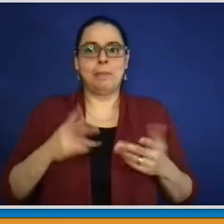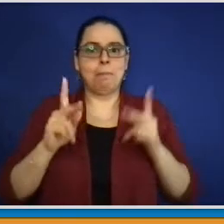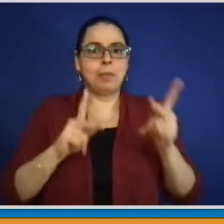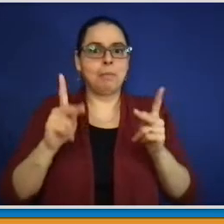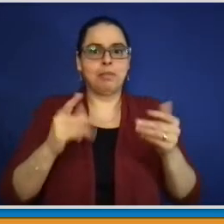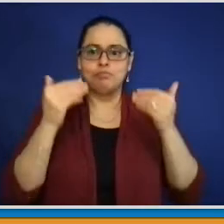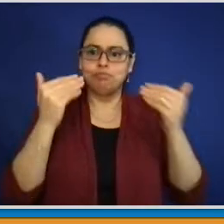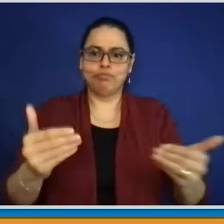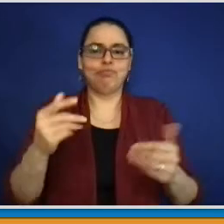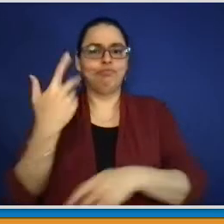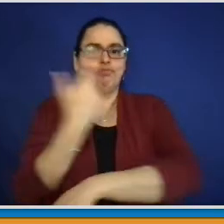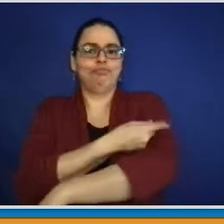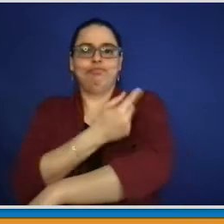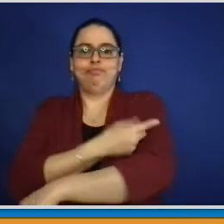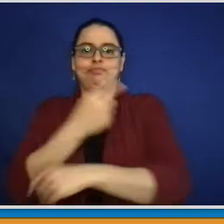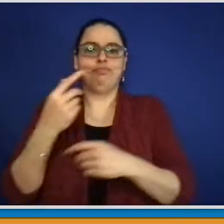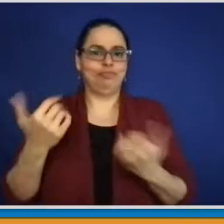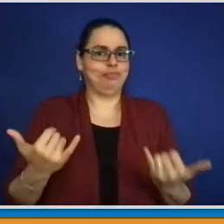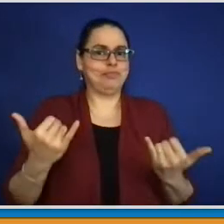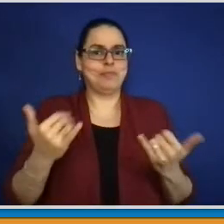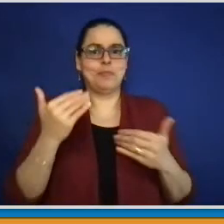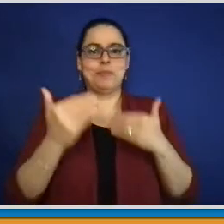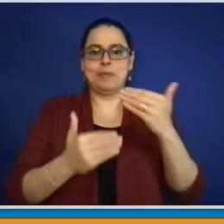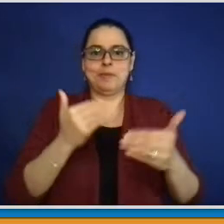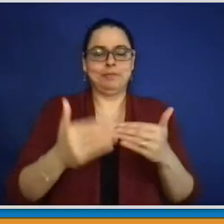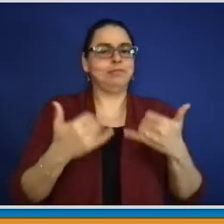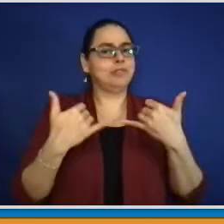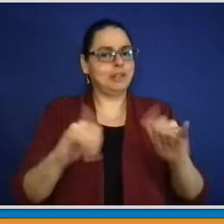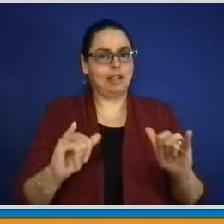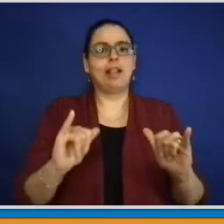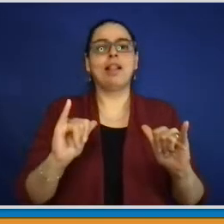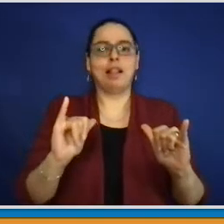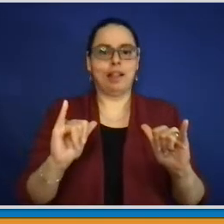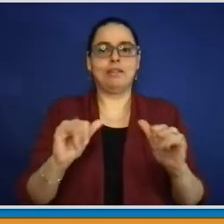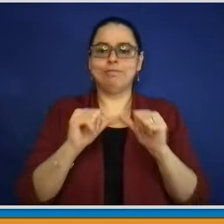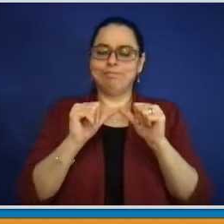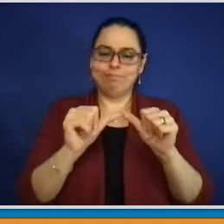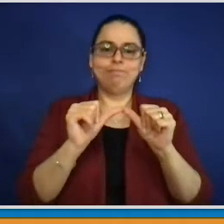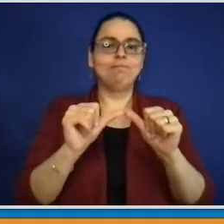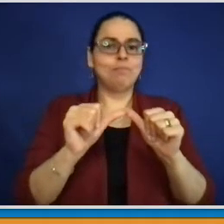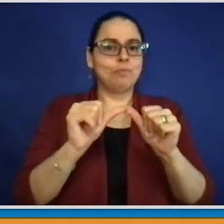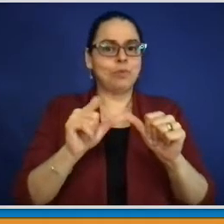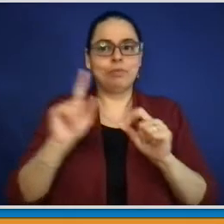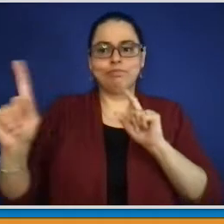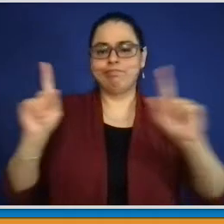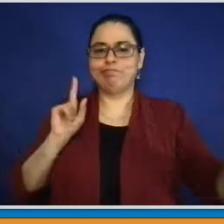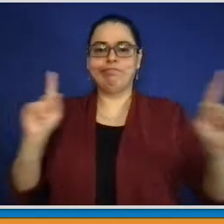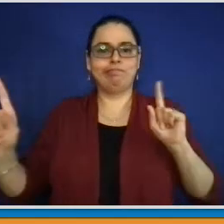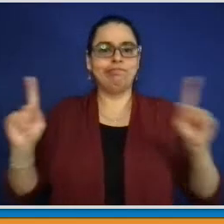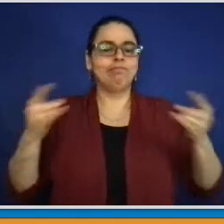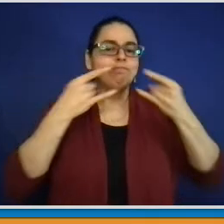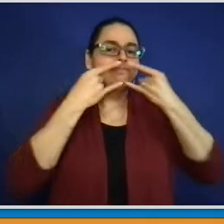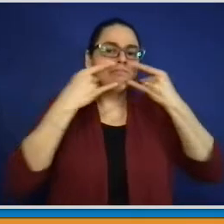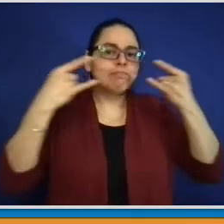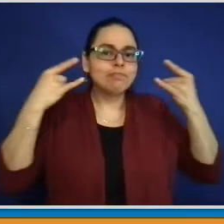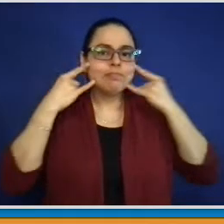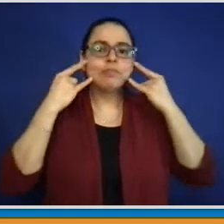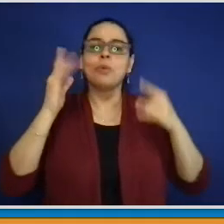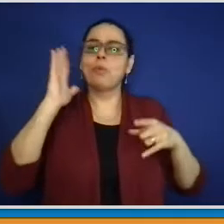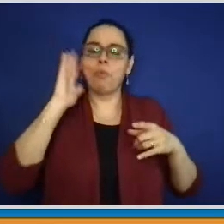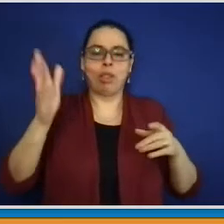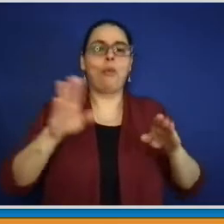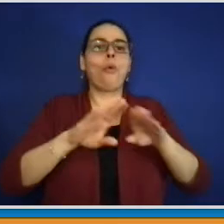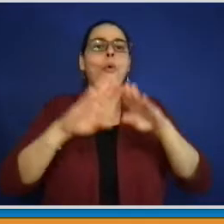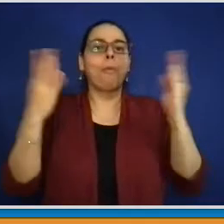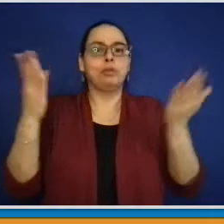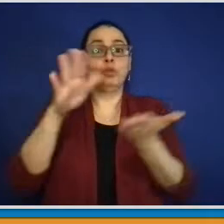distancing and wearing their masks. We're looking forward to the opening of schools on April 19th. We're working very closely with our